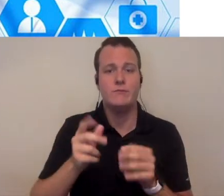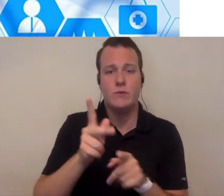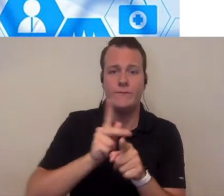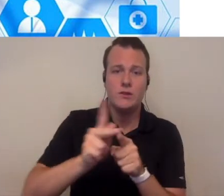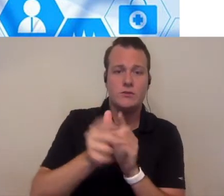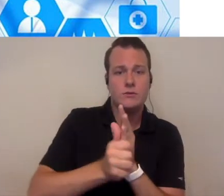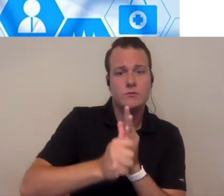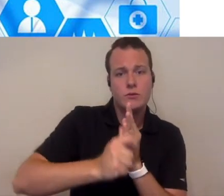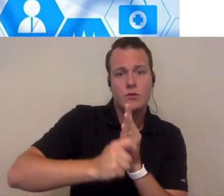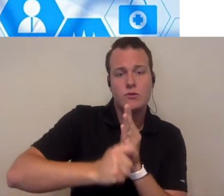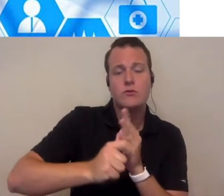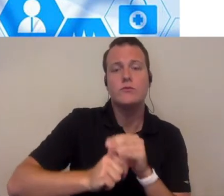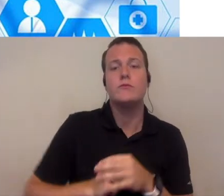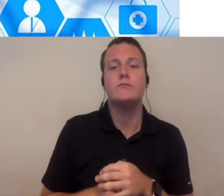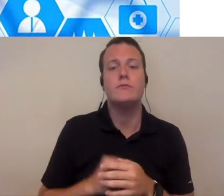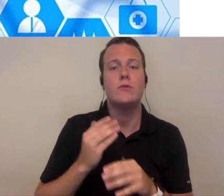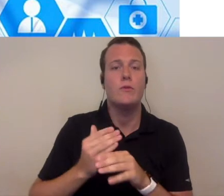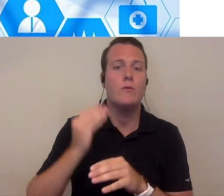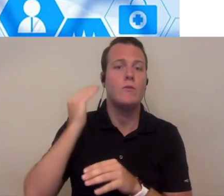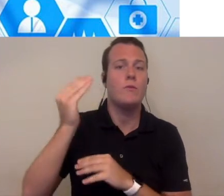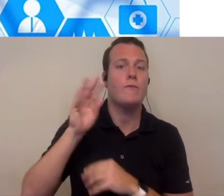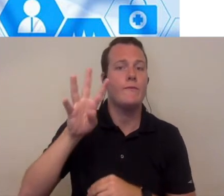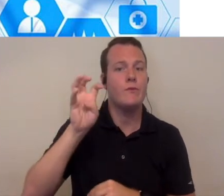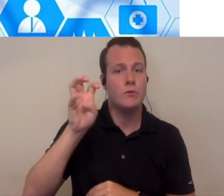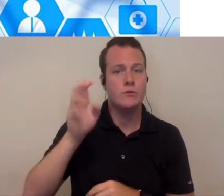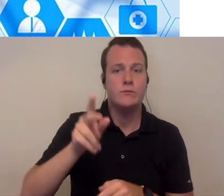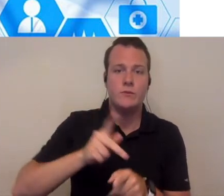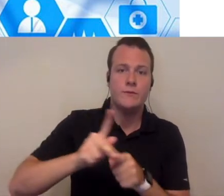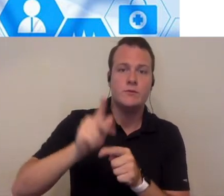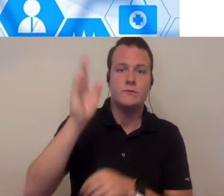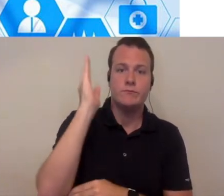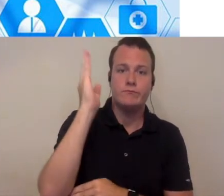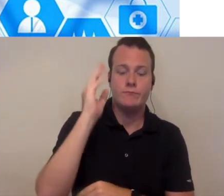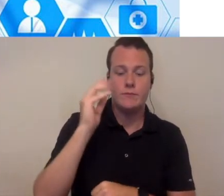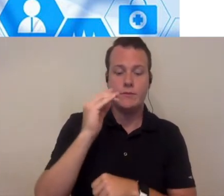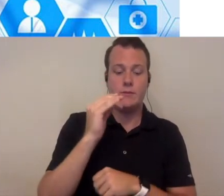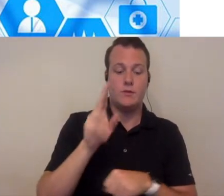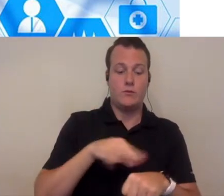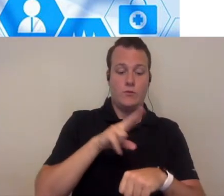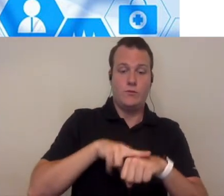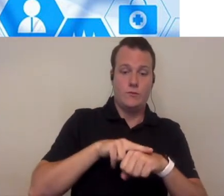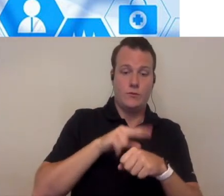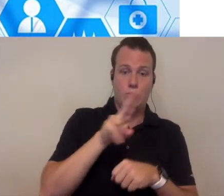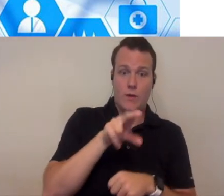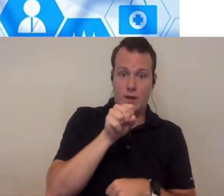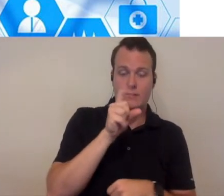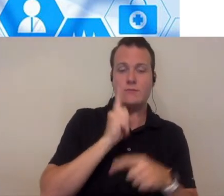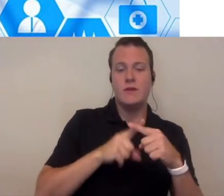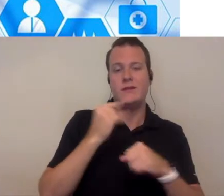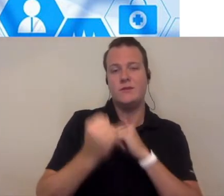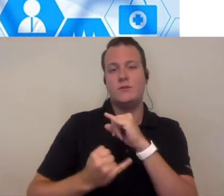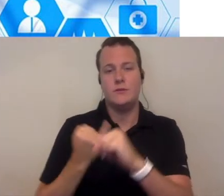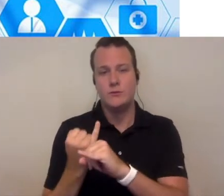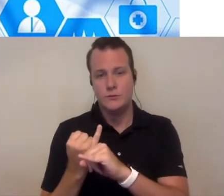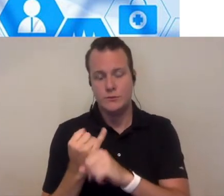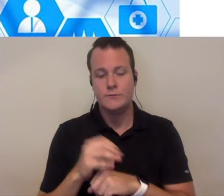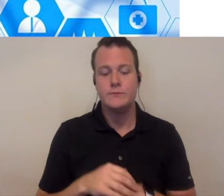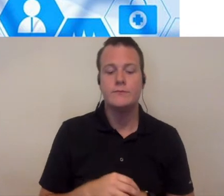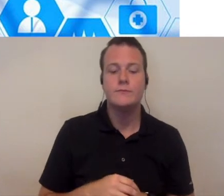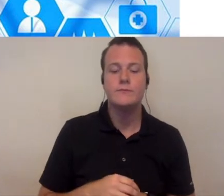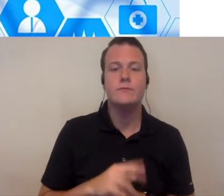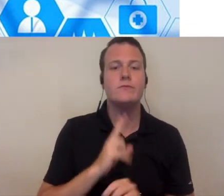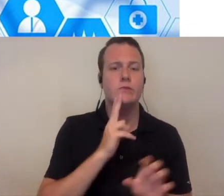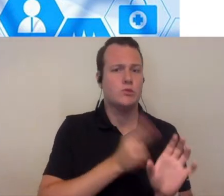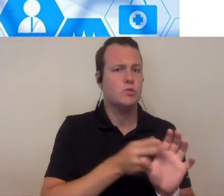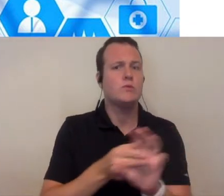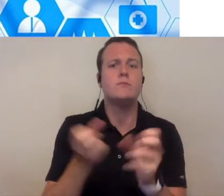and has given over 400 professional presentations, both nationally and internationally. Dr. Tedeschi has